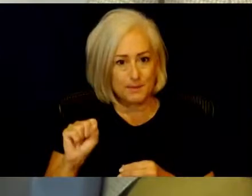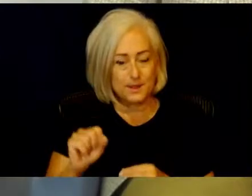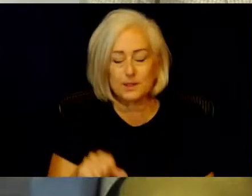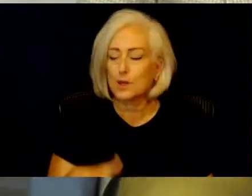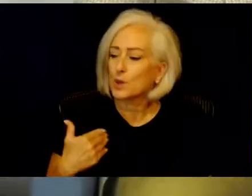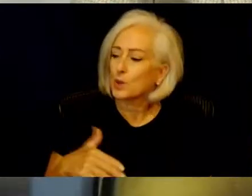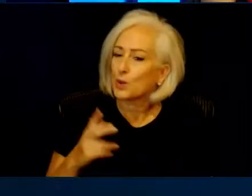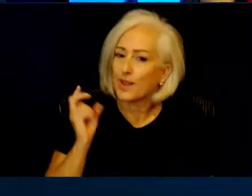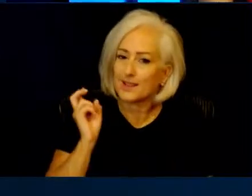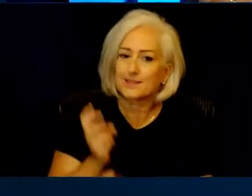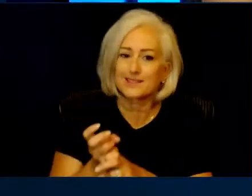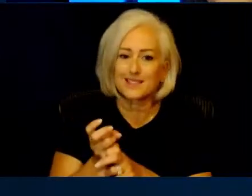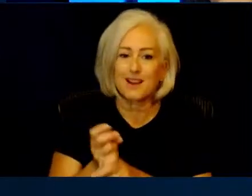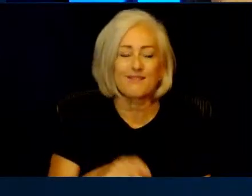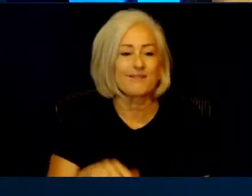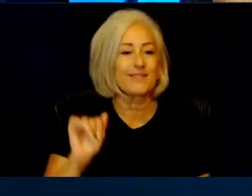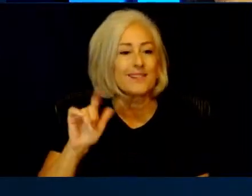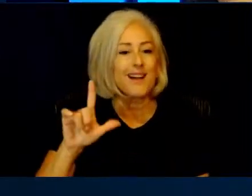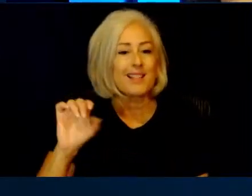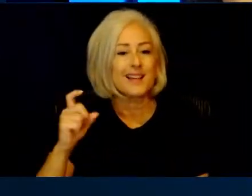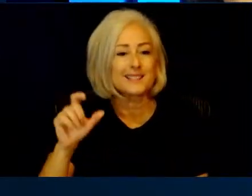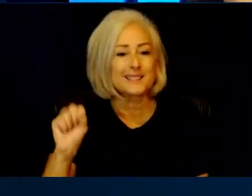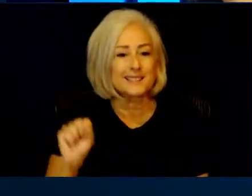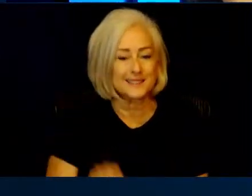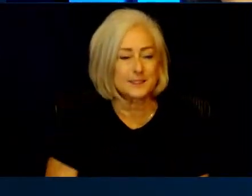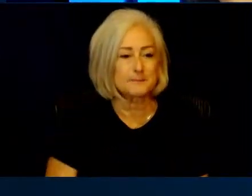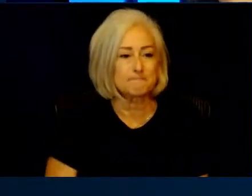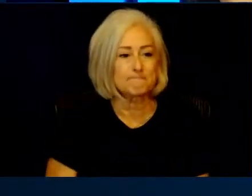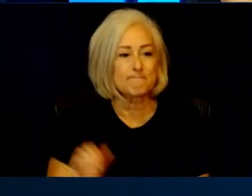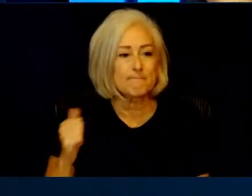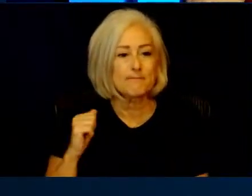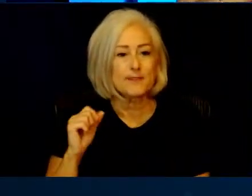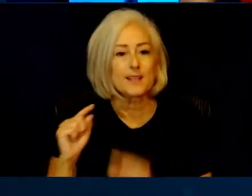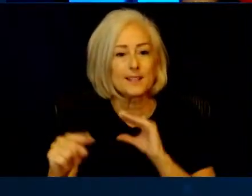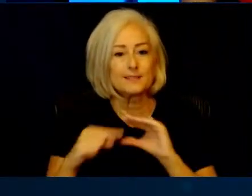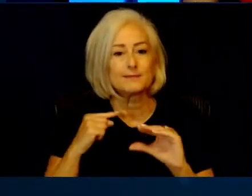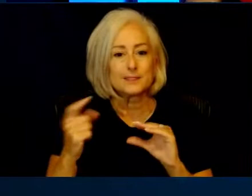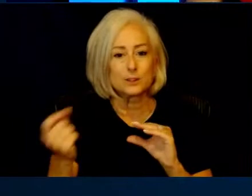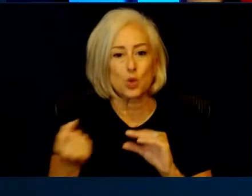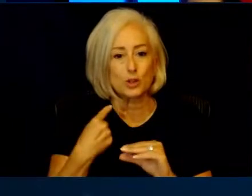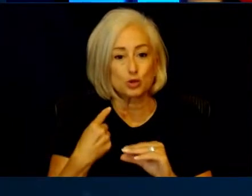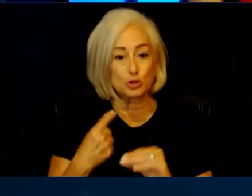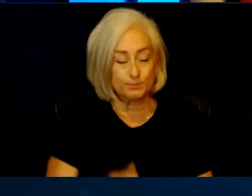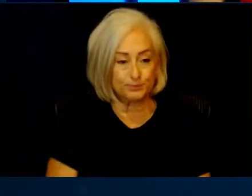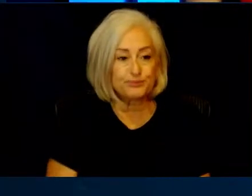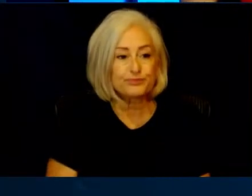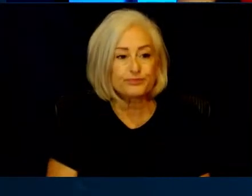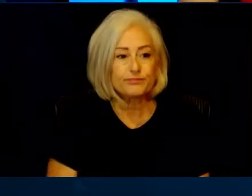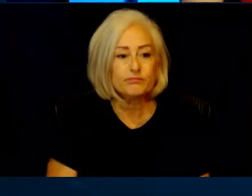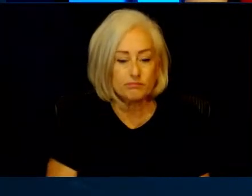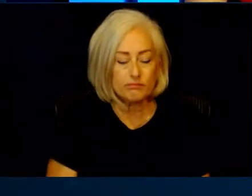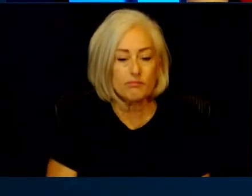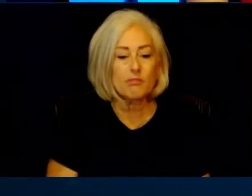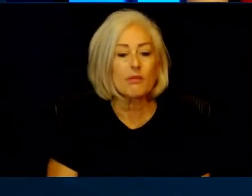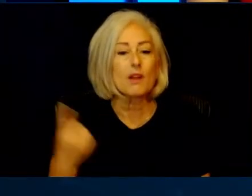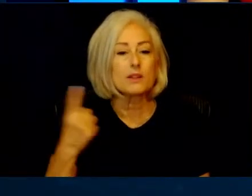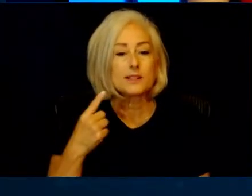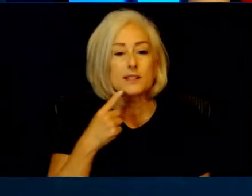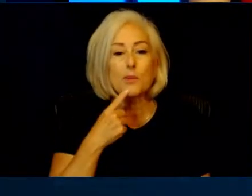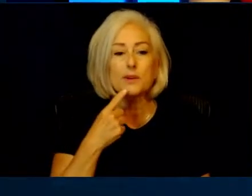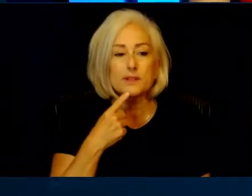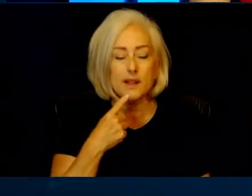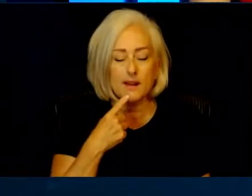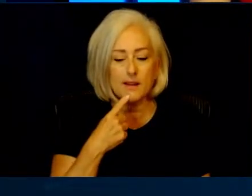sure. Alexis? I have another question that just came in from one of our Facebook viewers. Yen Liang has a really